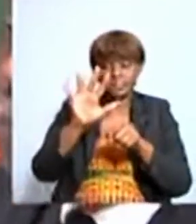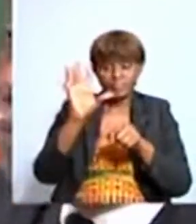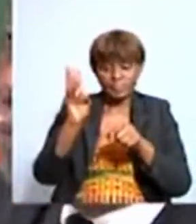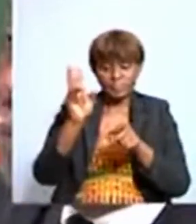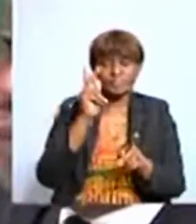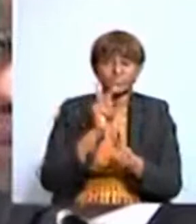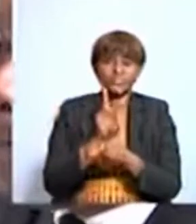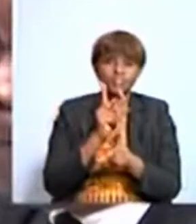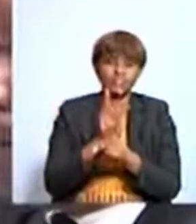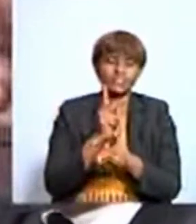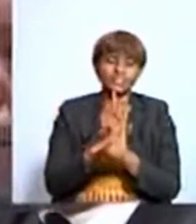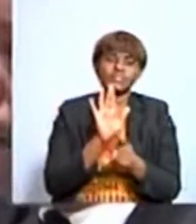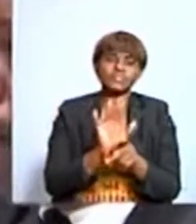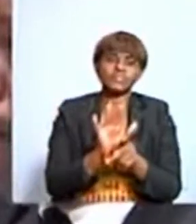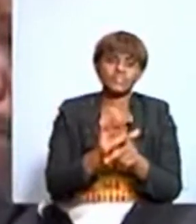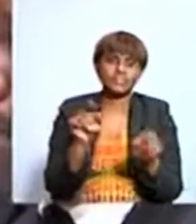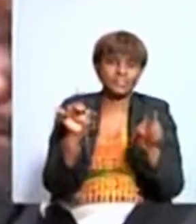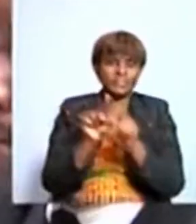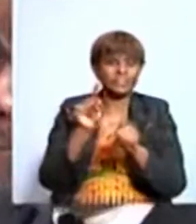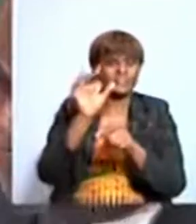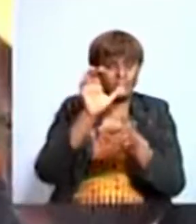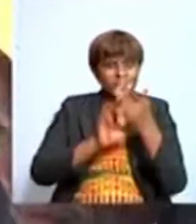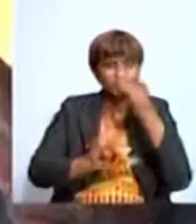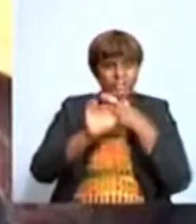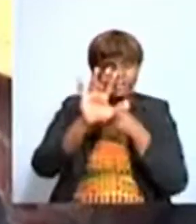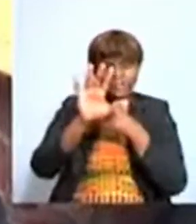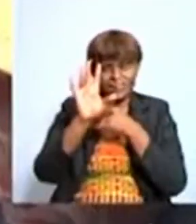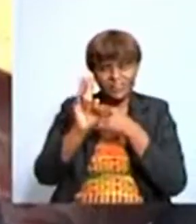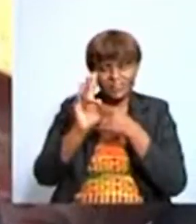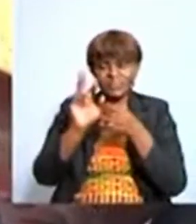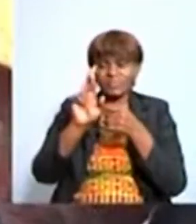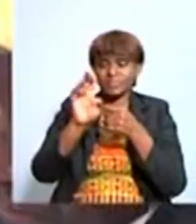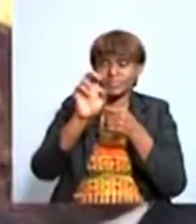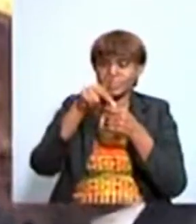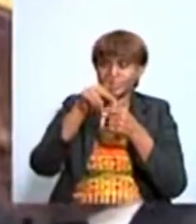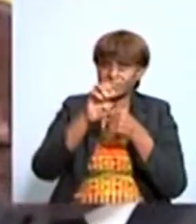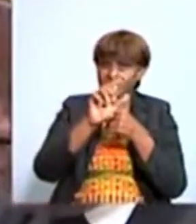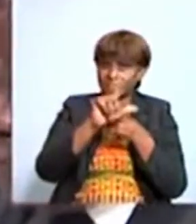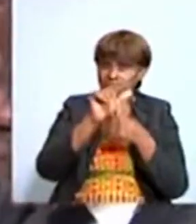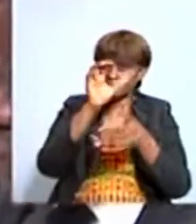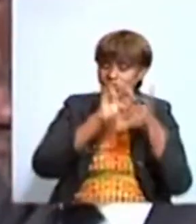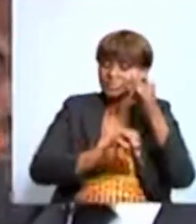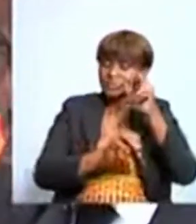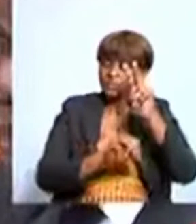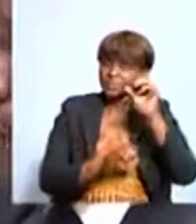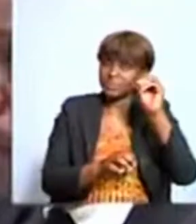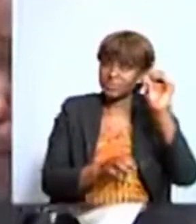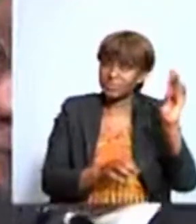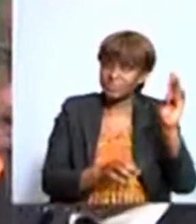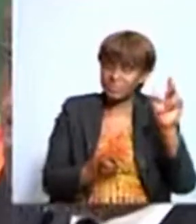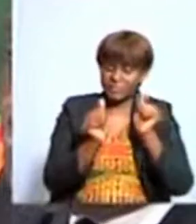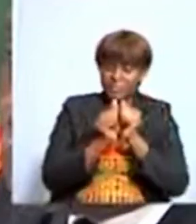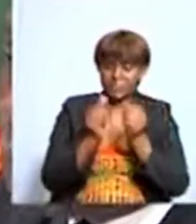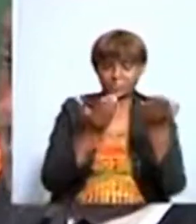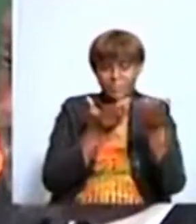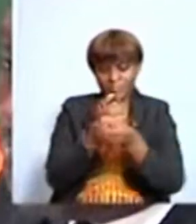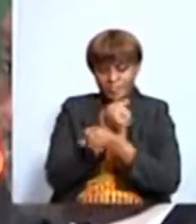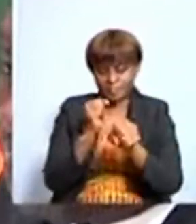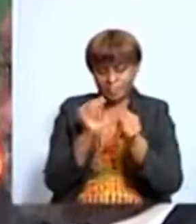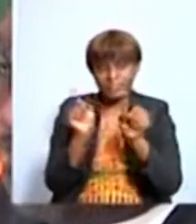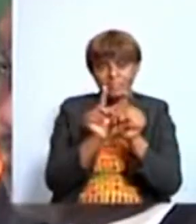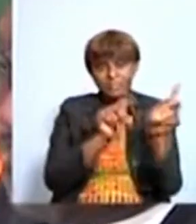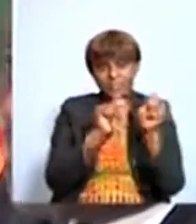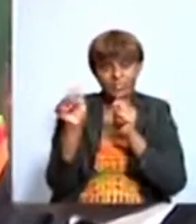Clause 56 is agreed to. Clause 57, repeal of Cap 207 and savings and